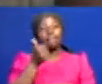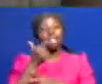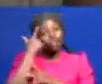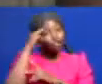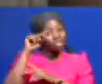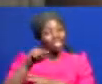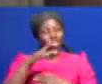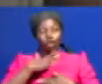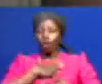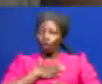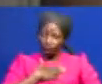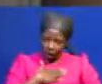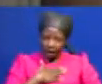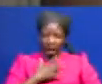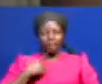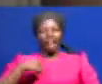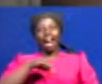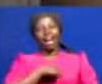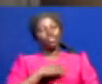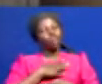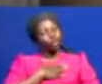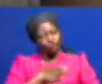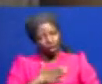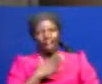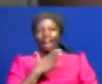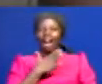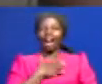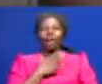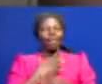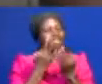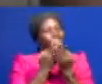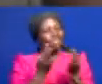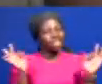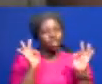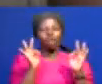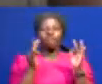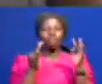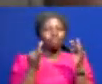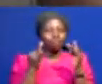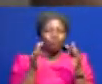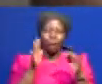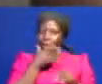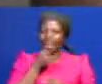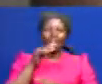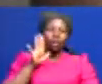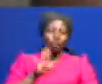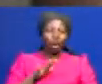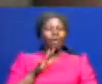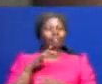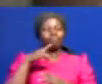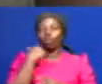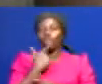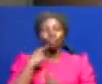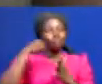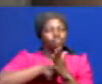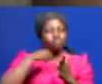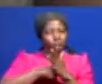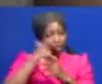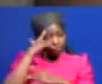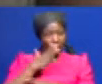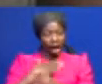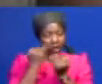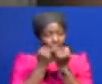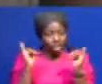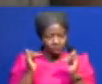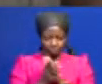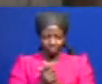Your Excellency, we honor our freedom heroes and heroines. On this day, we honor Kenyans whose